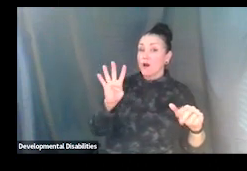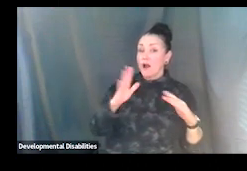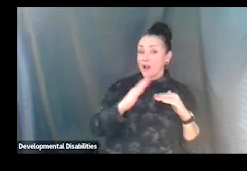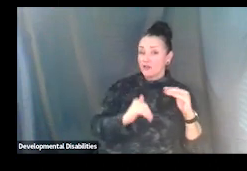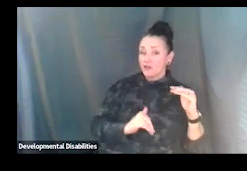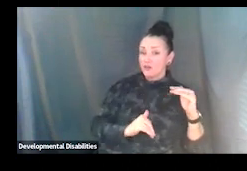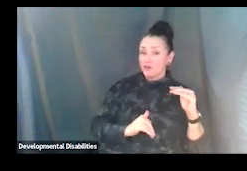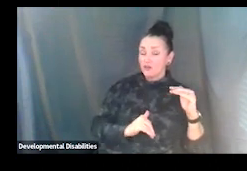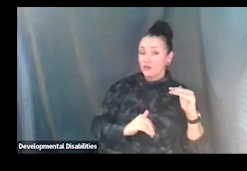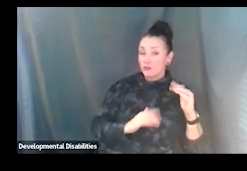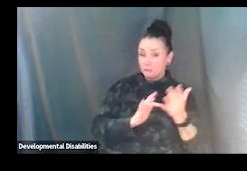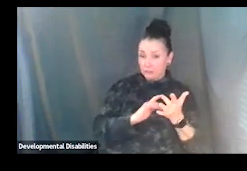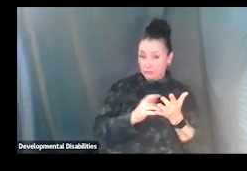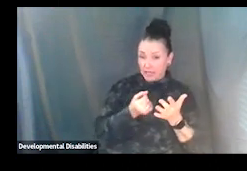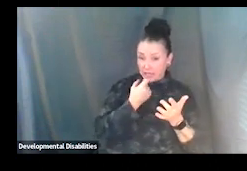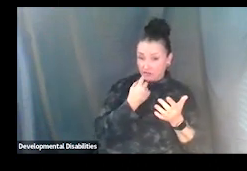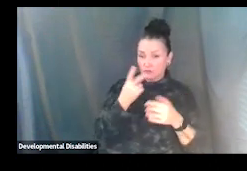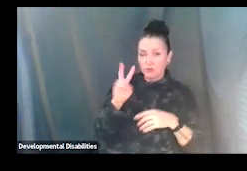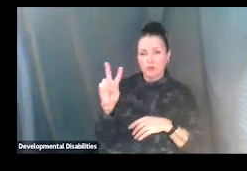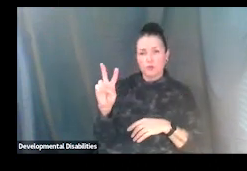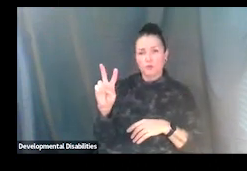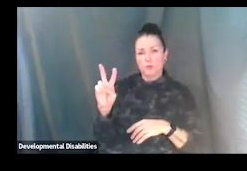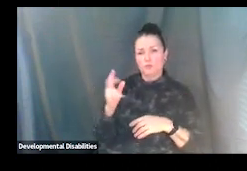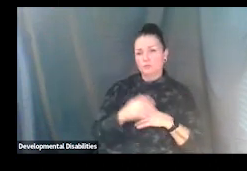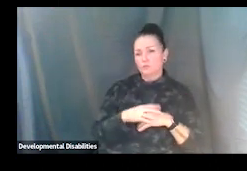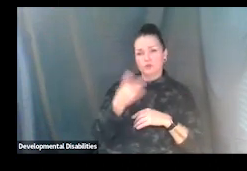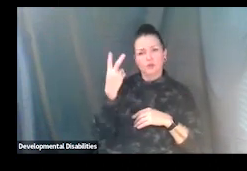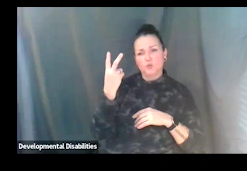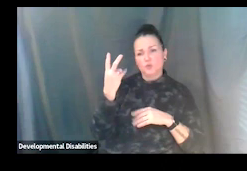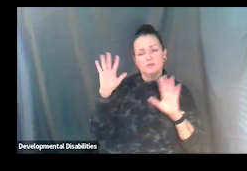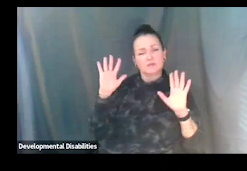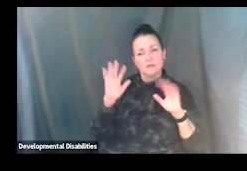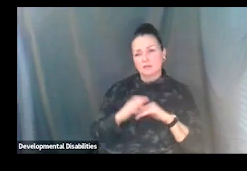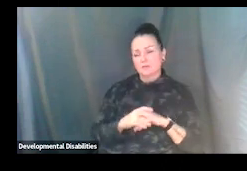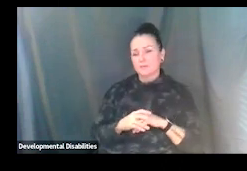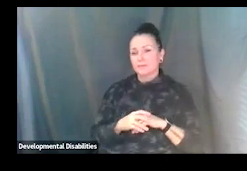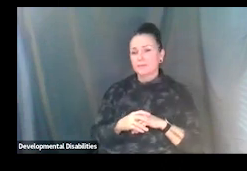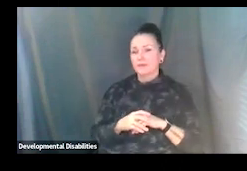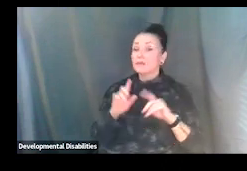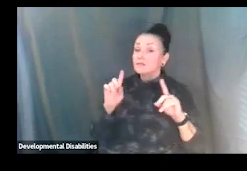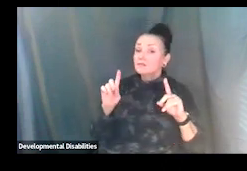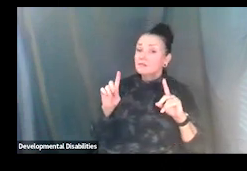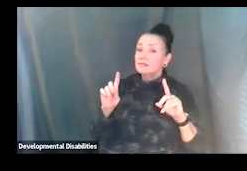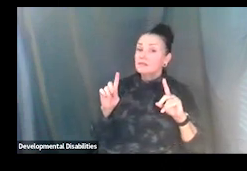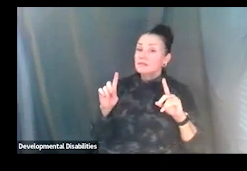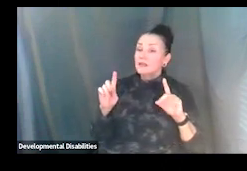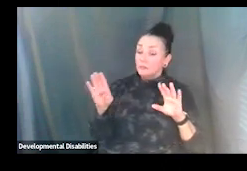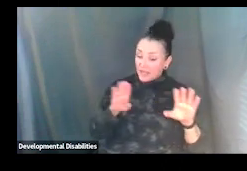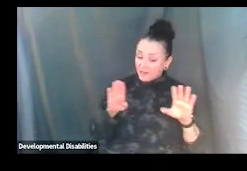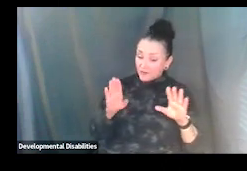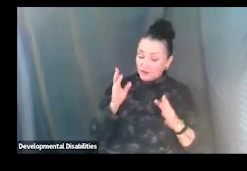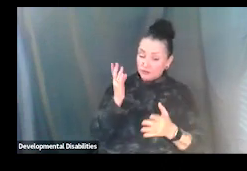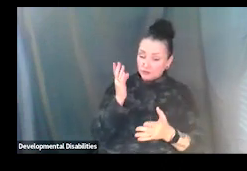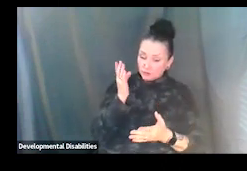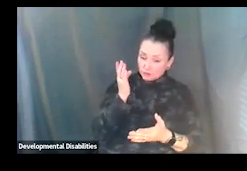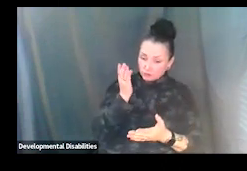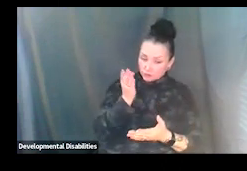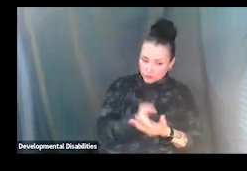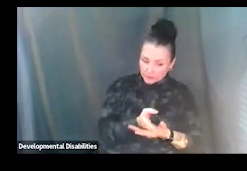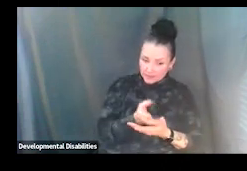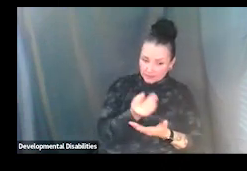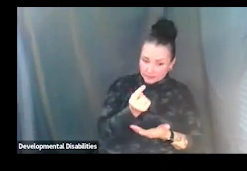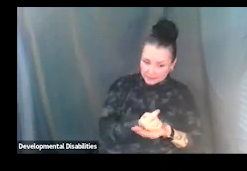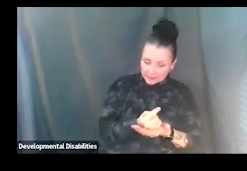than waiting? And I think if we really believe in ADHD in early intervention, it makes complete sense. The only thing I can say is it doesn't feel